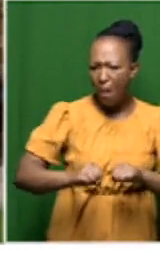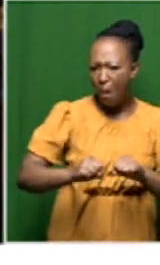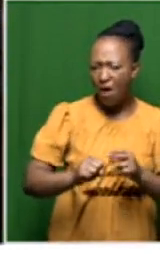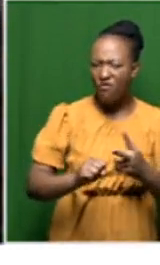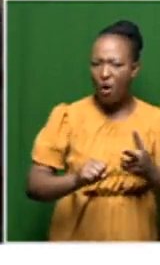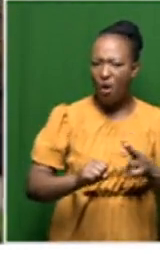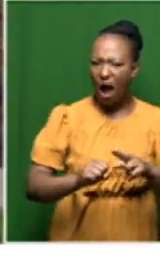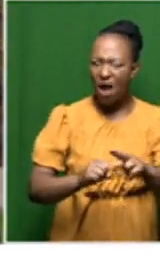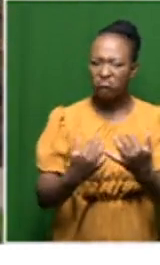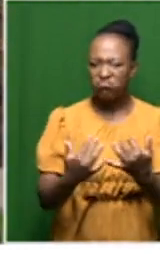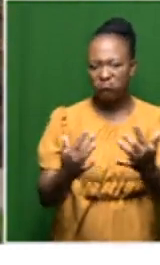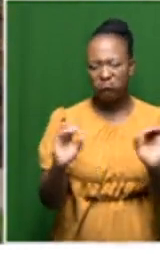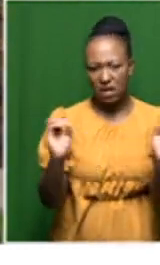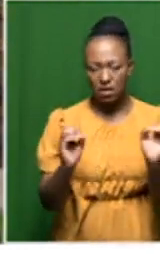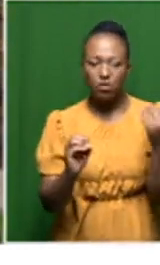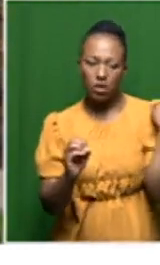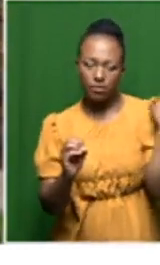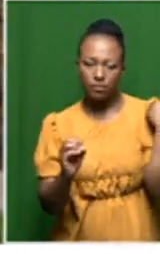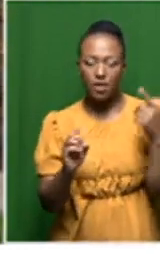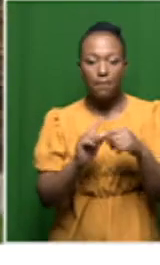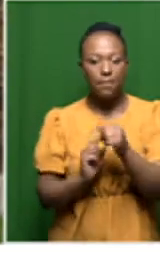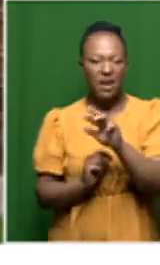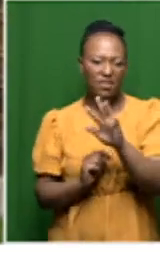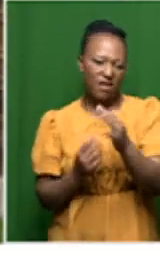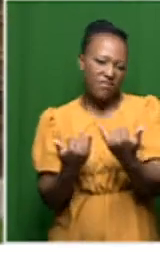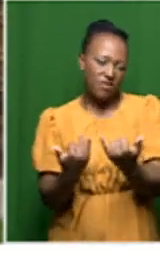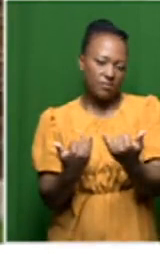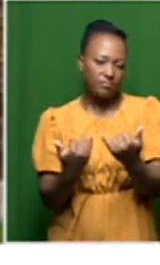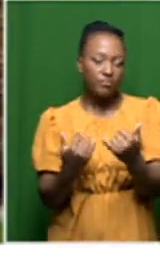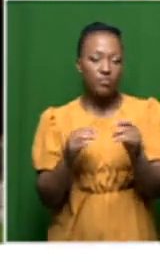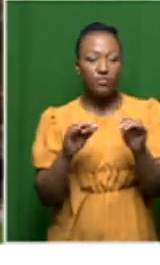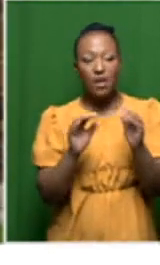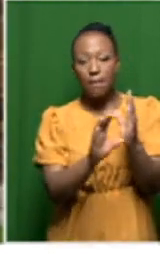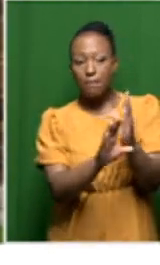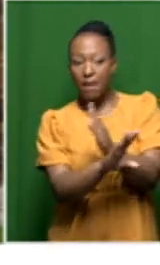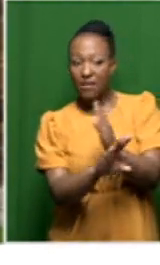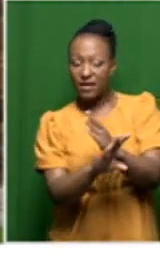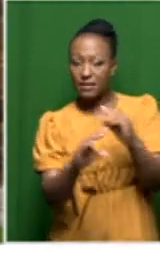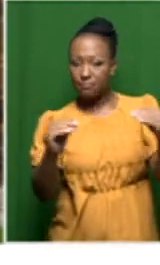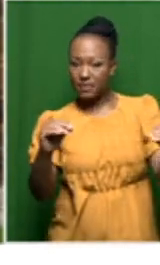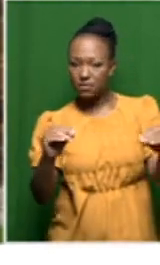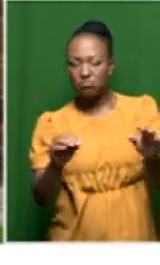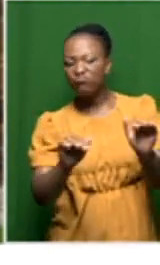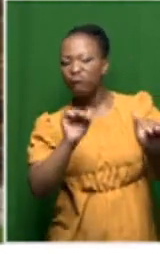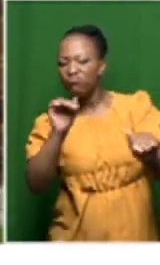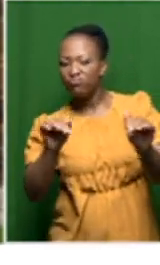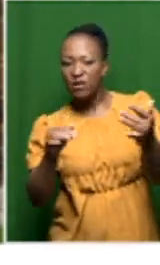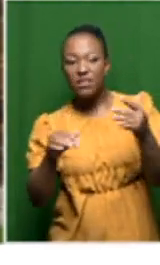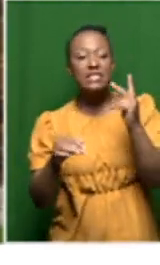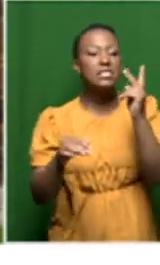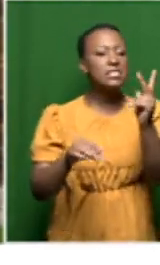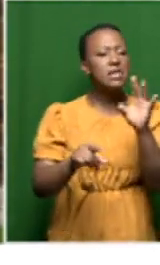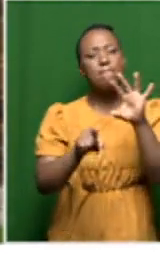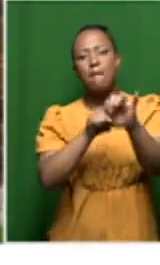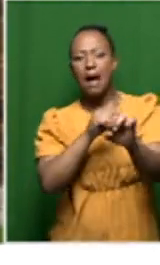195 in the meantime, but it's not limited only to that 195. We are calling to private sector whichever property they see across